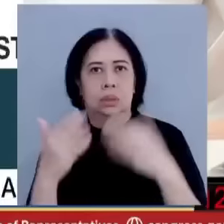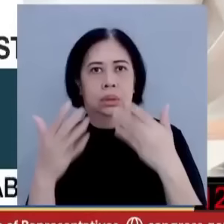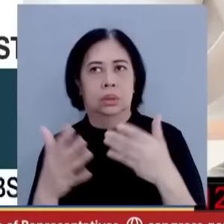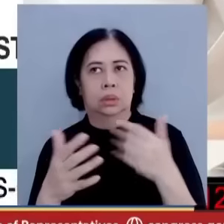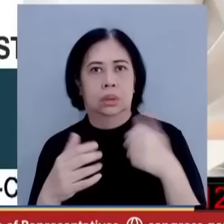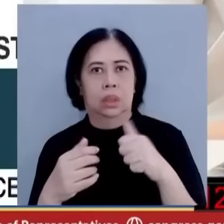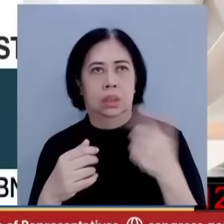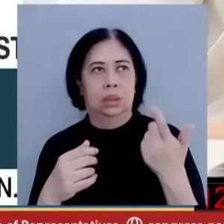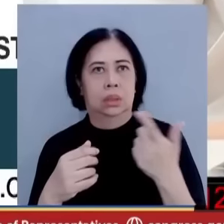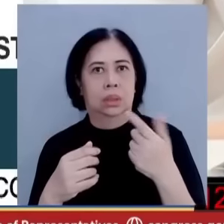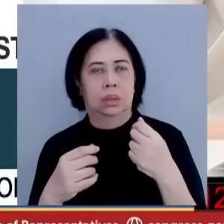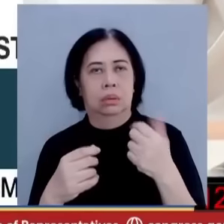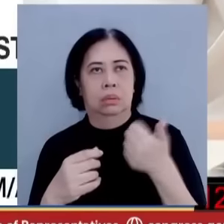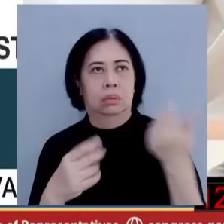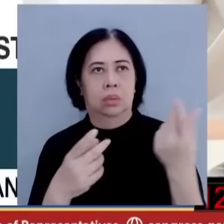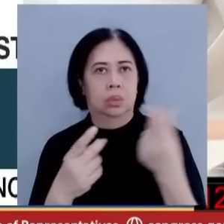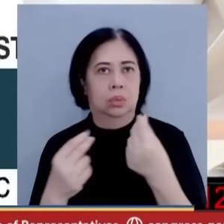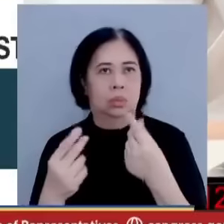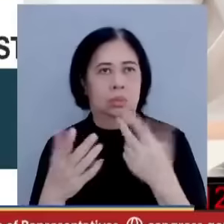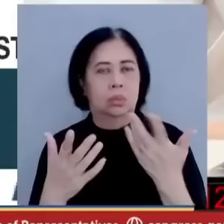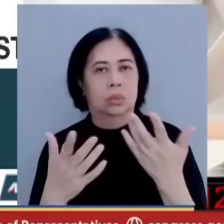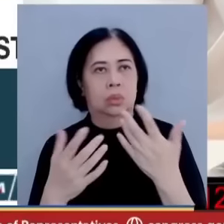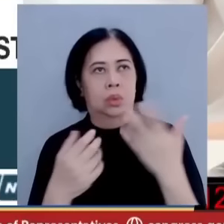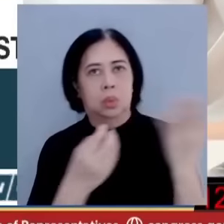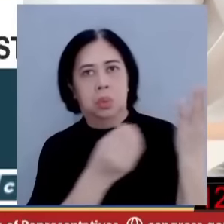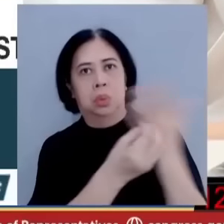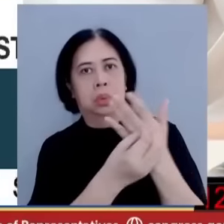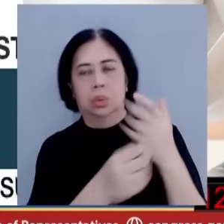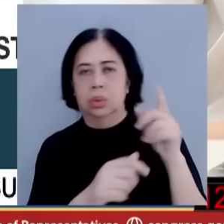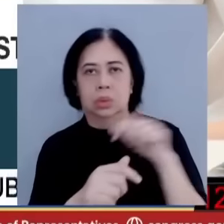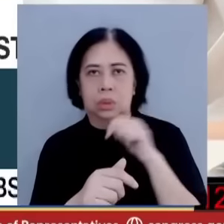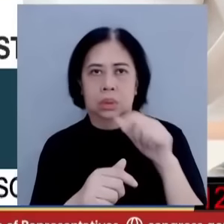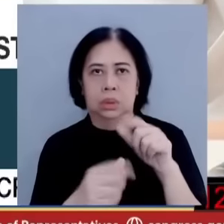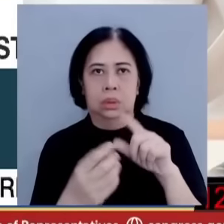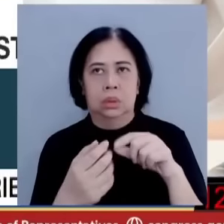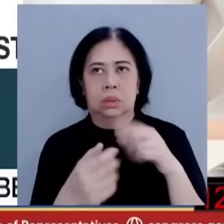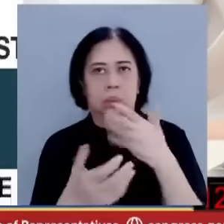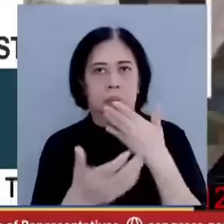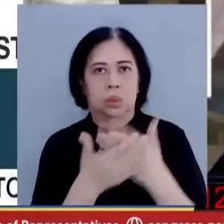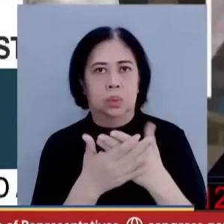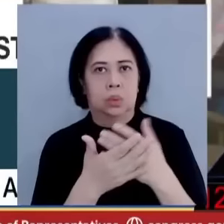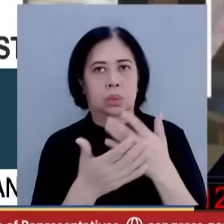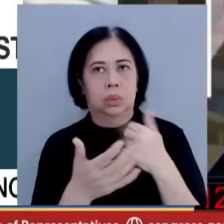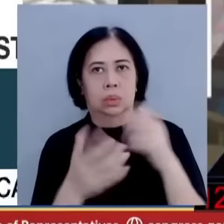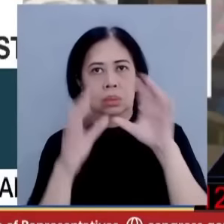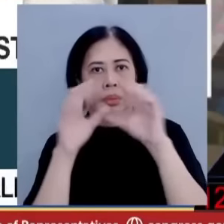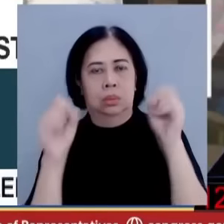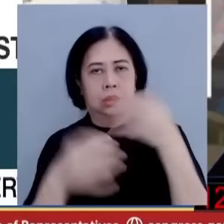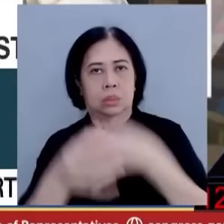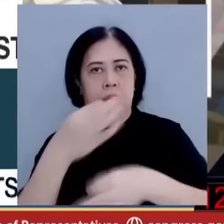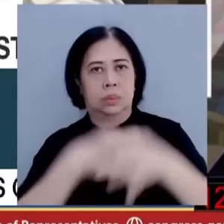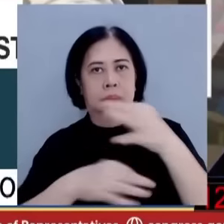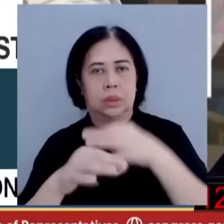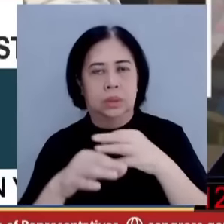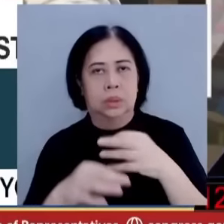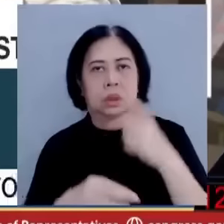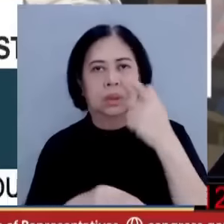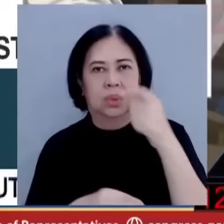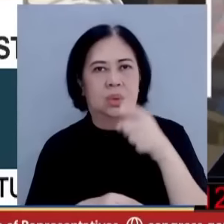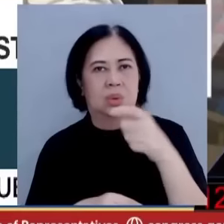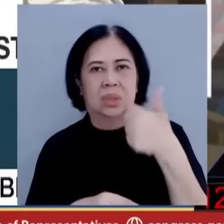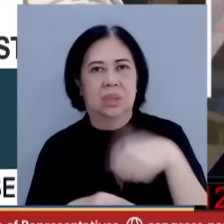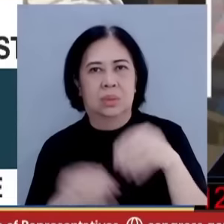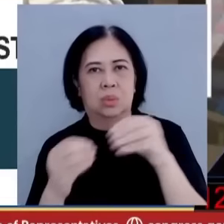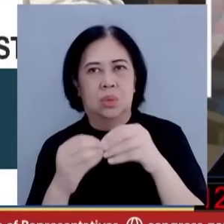extra constitutional means, or it is not advisable to take over as president, because you can no longer